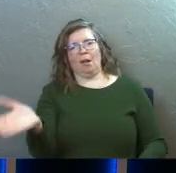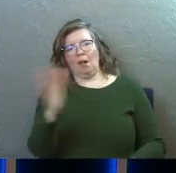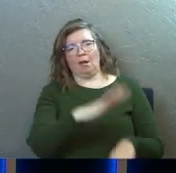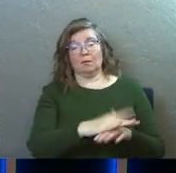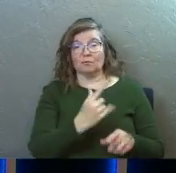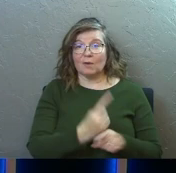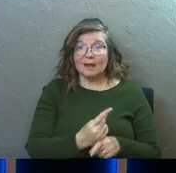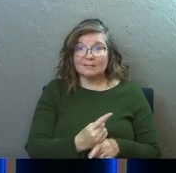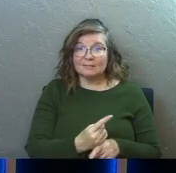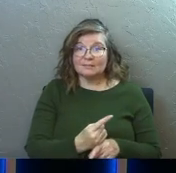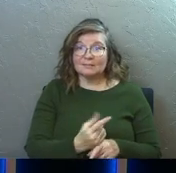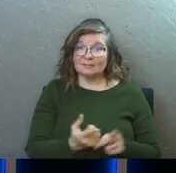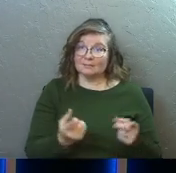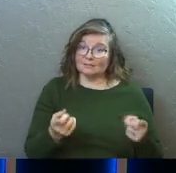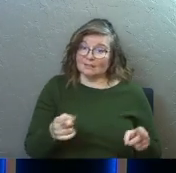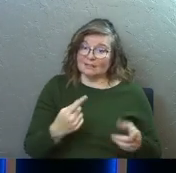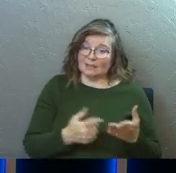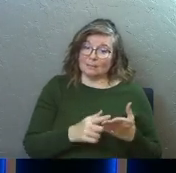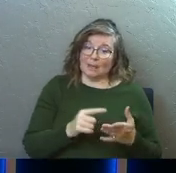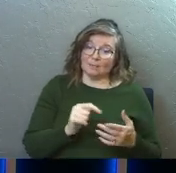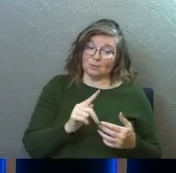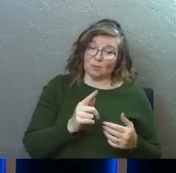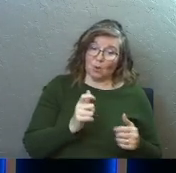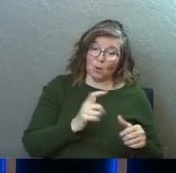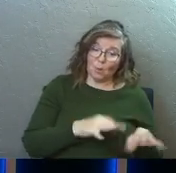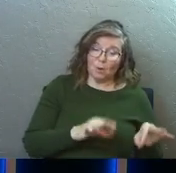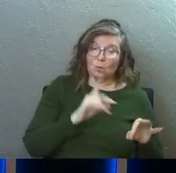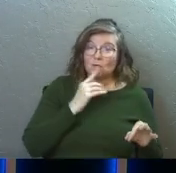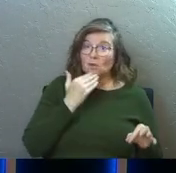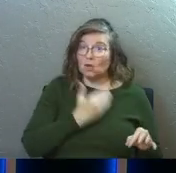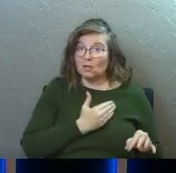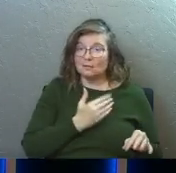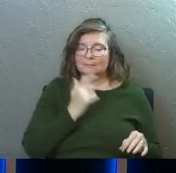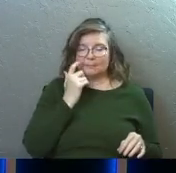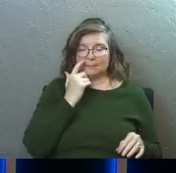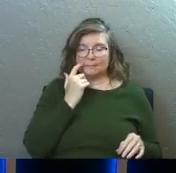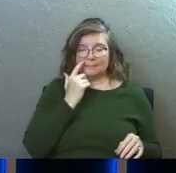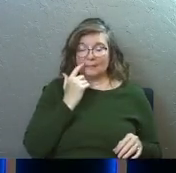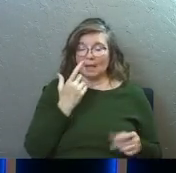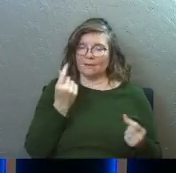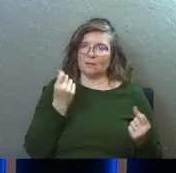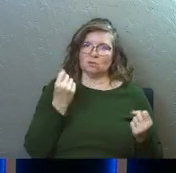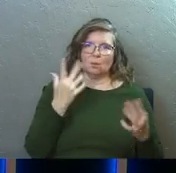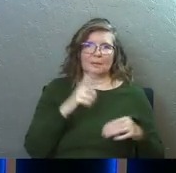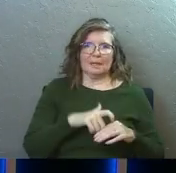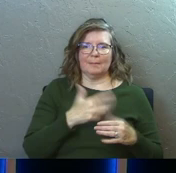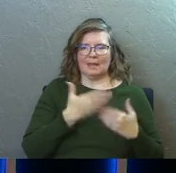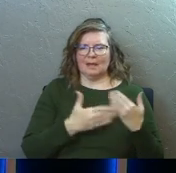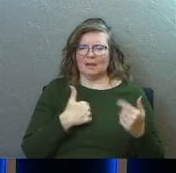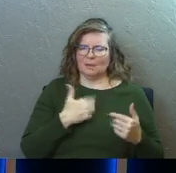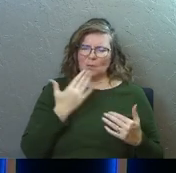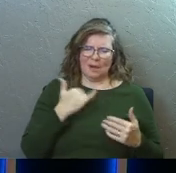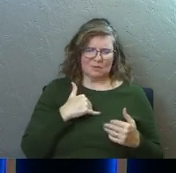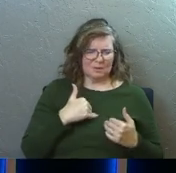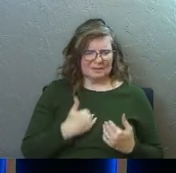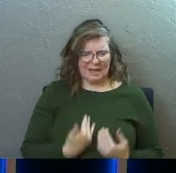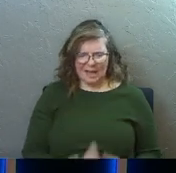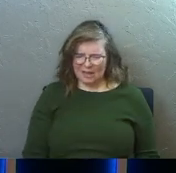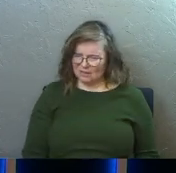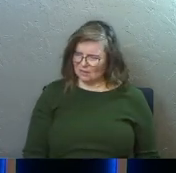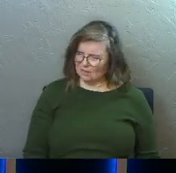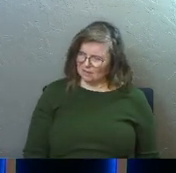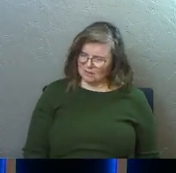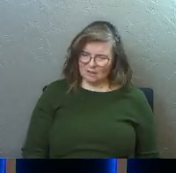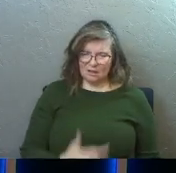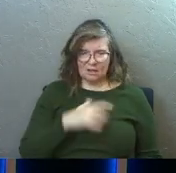Come on. We still don't miss. Sometimes the shows are worth it. No, the shows are really good, right? I mean, I've done that so many times, and at the end of the day, I'm always like, why do I feel so